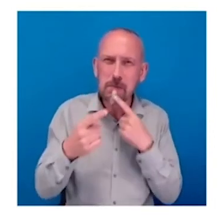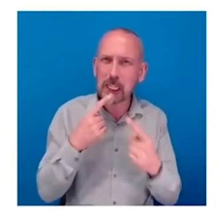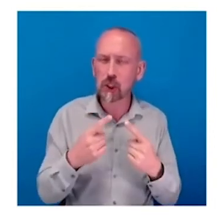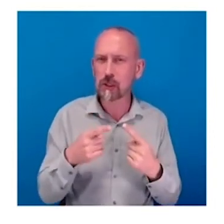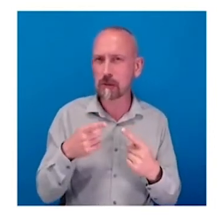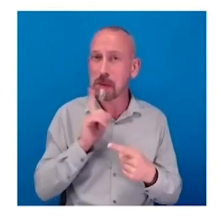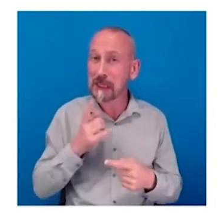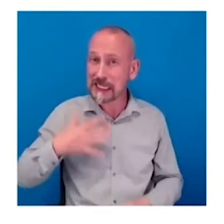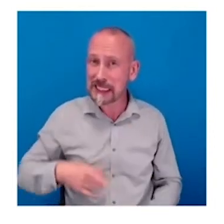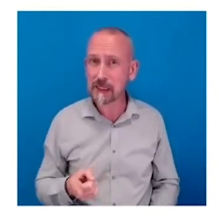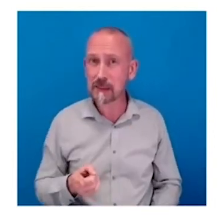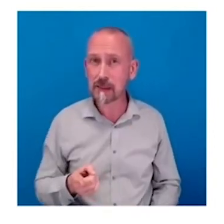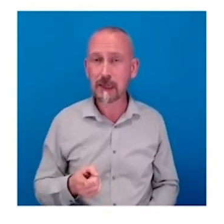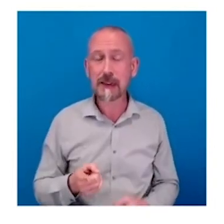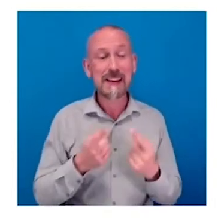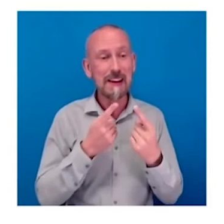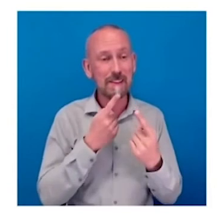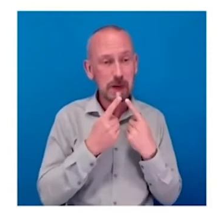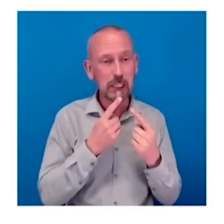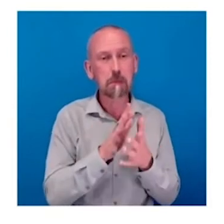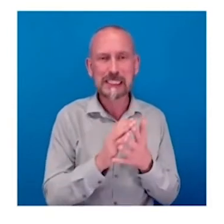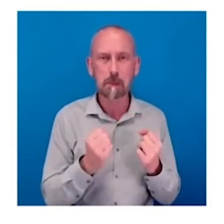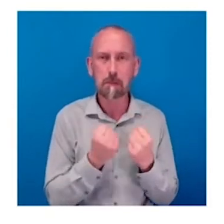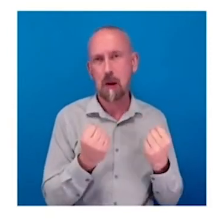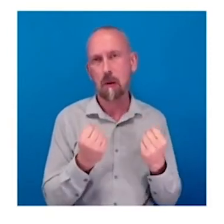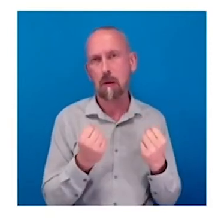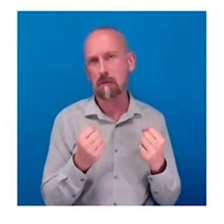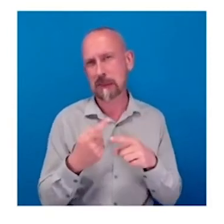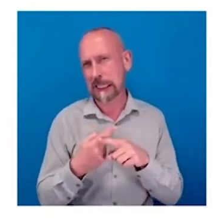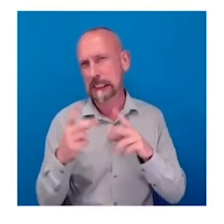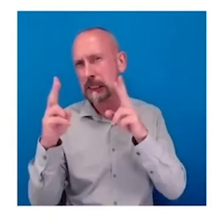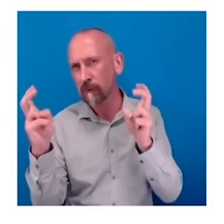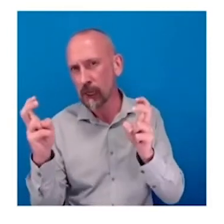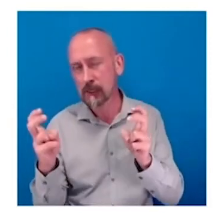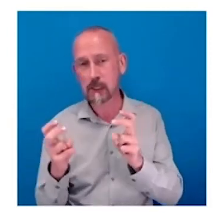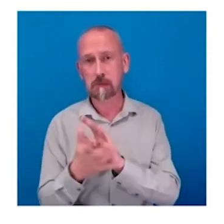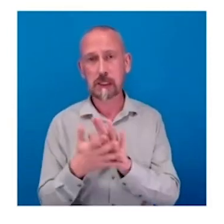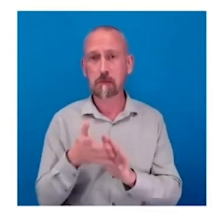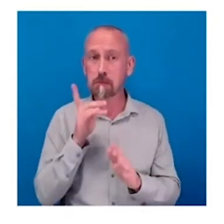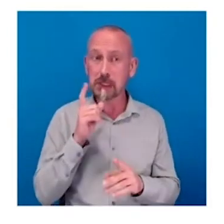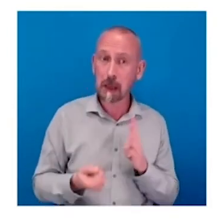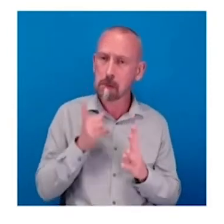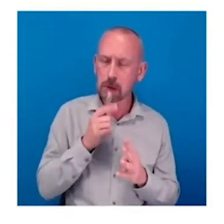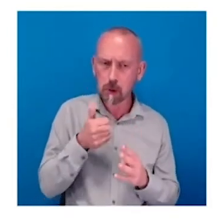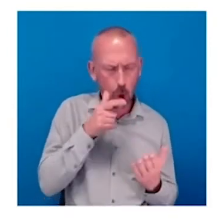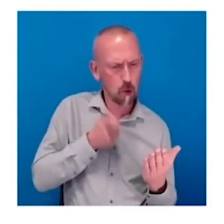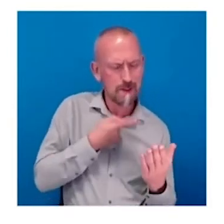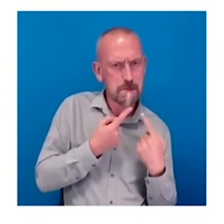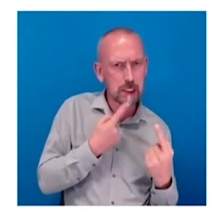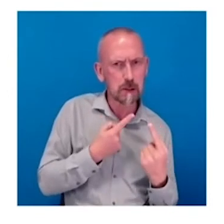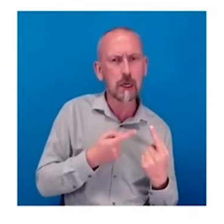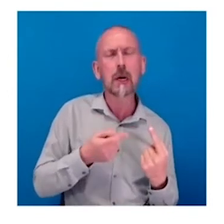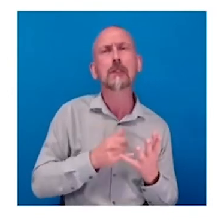gives disabled people that information so they can go, they know if they can interchange, whether they can